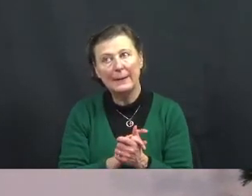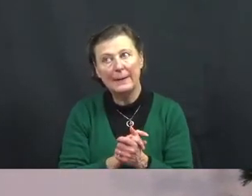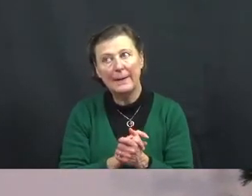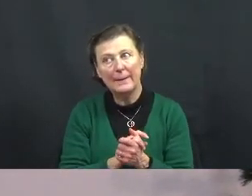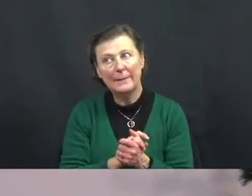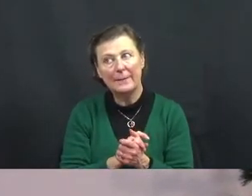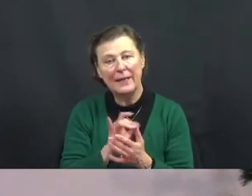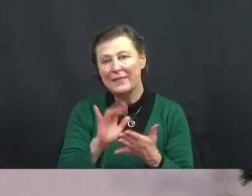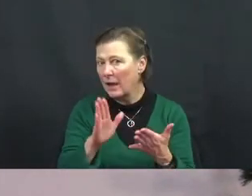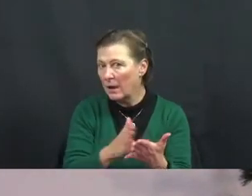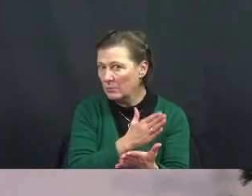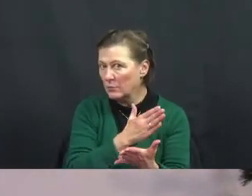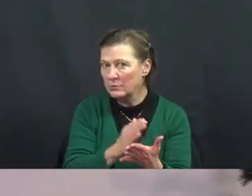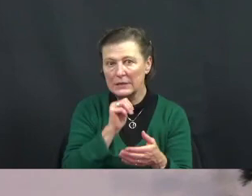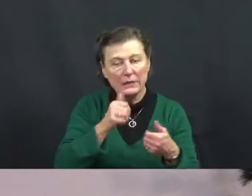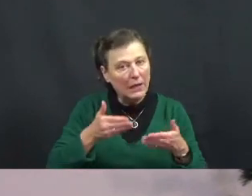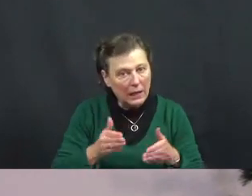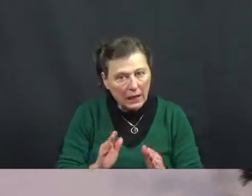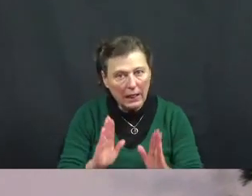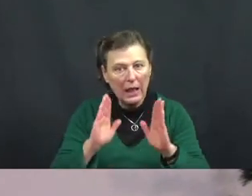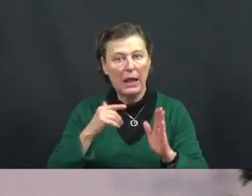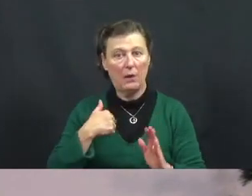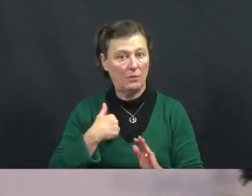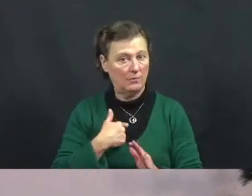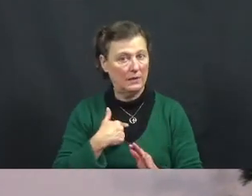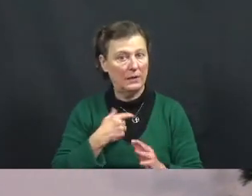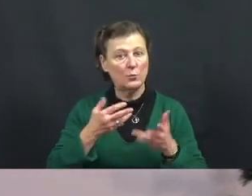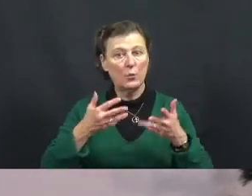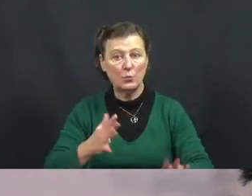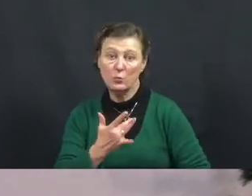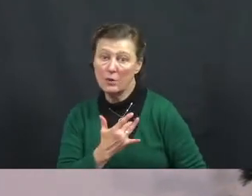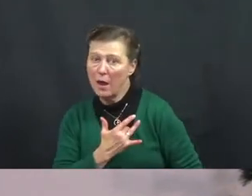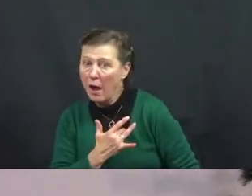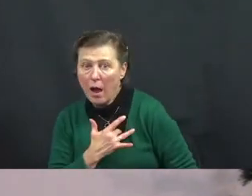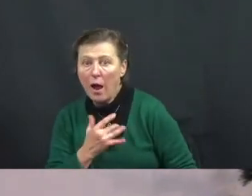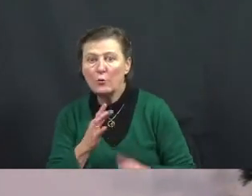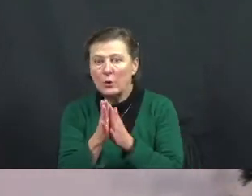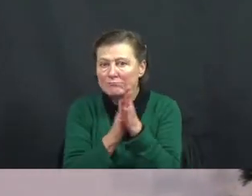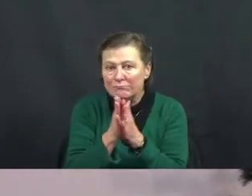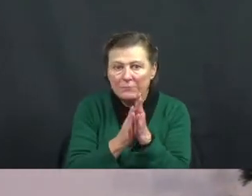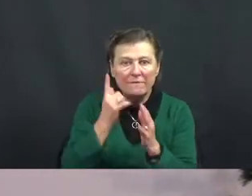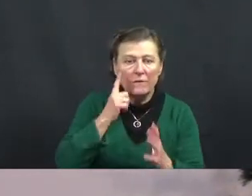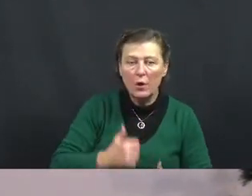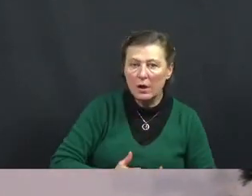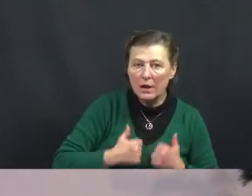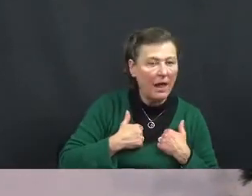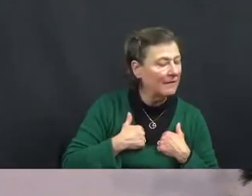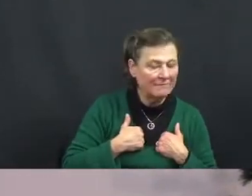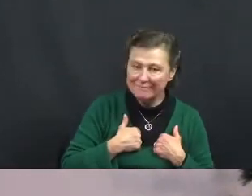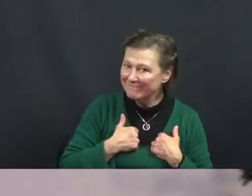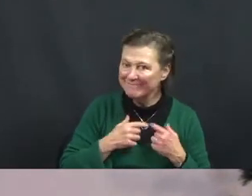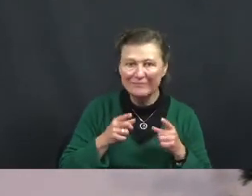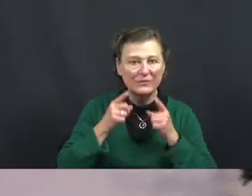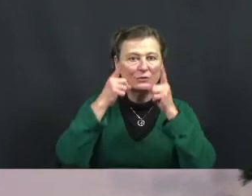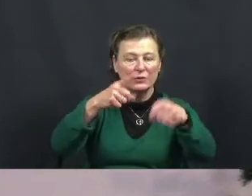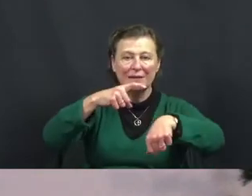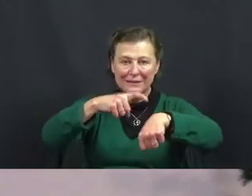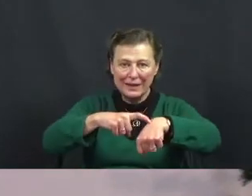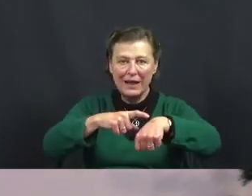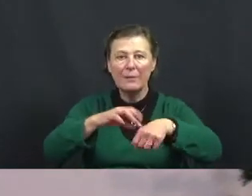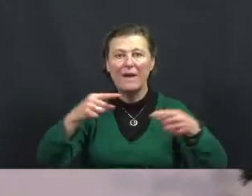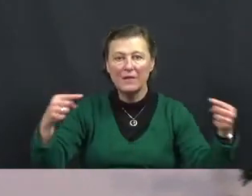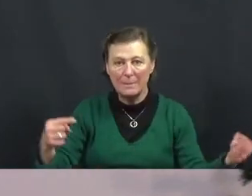This music would not allow me to lose heart or my zest for life, even during times of